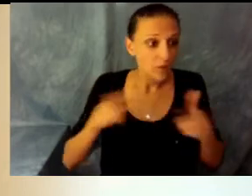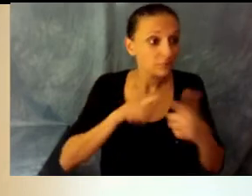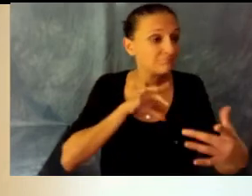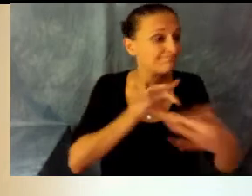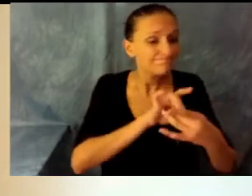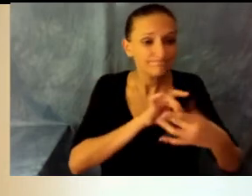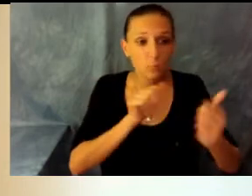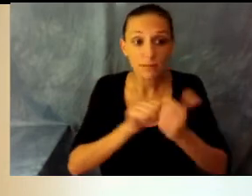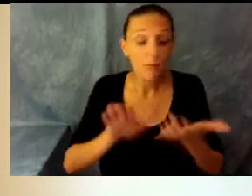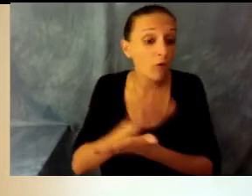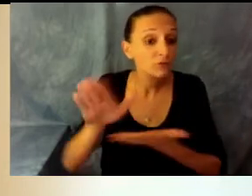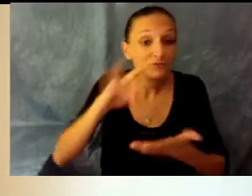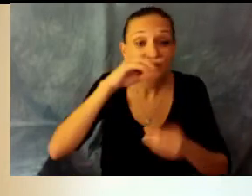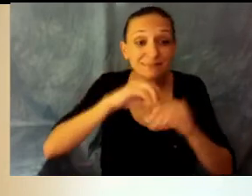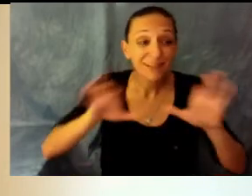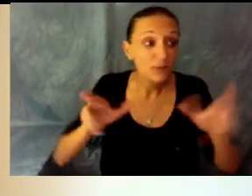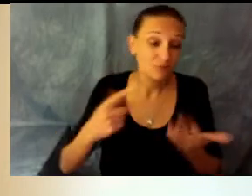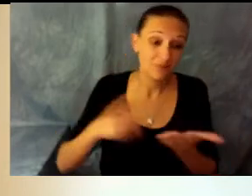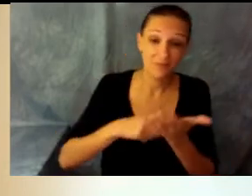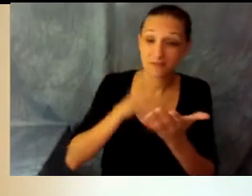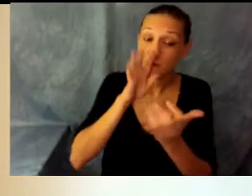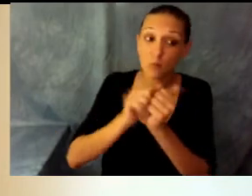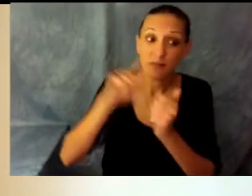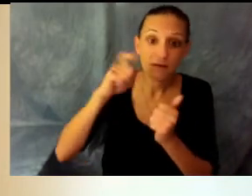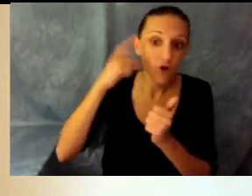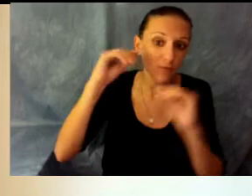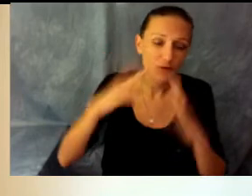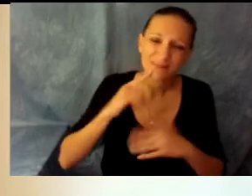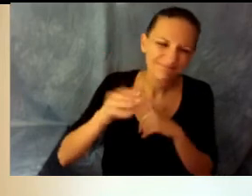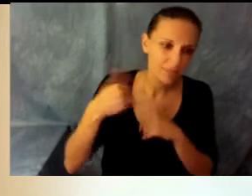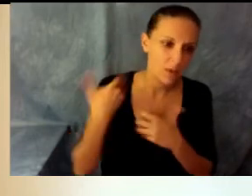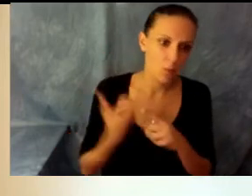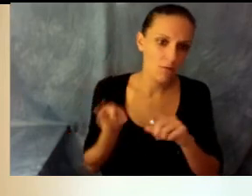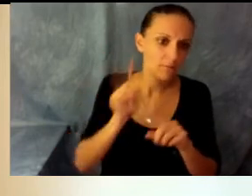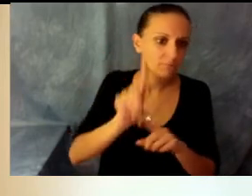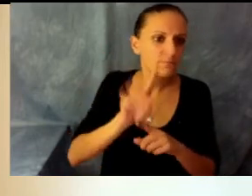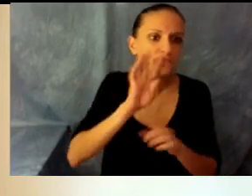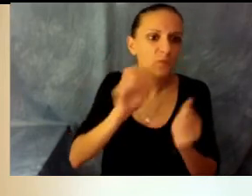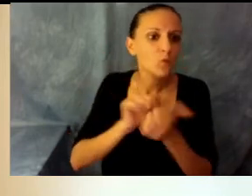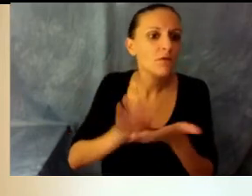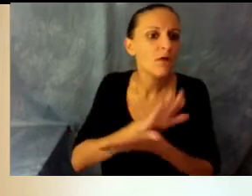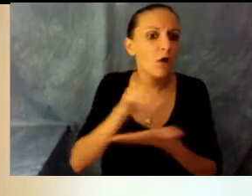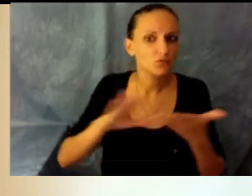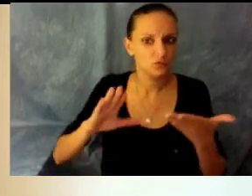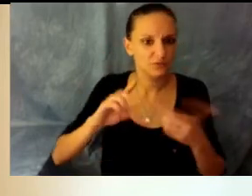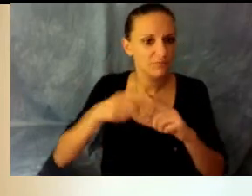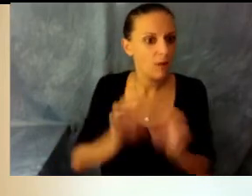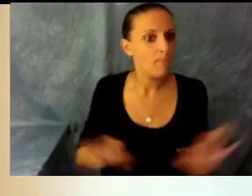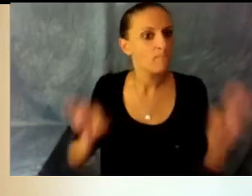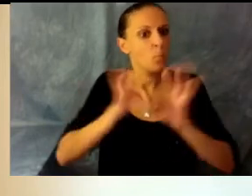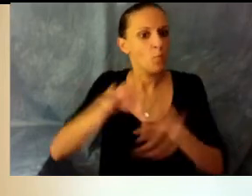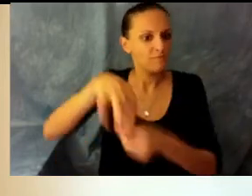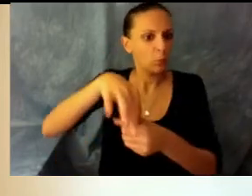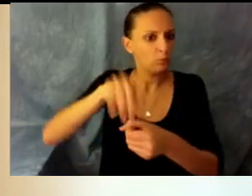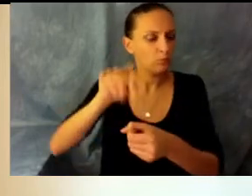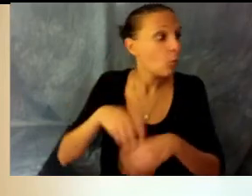in classrooms, sometimes talking to government professors and saying, I want to come and talk to college students about how important it is to vote, or high